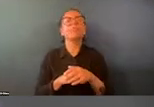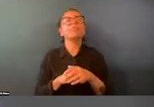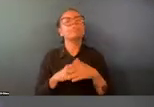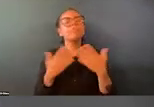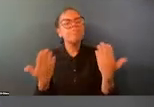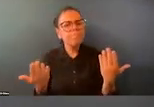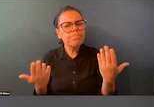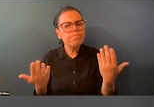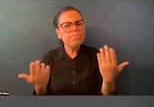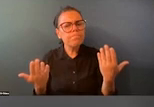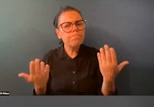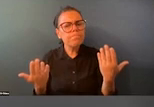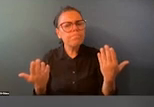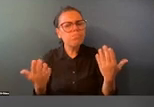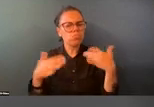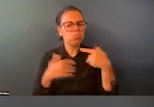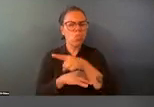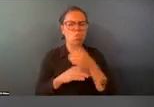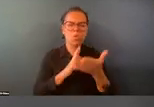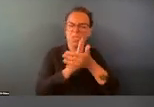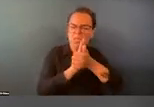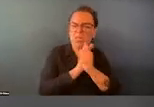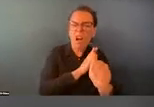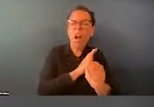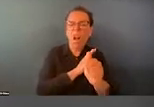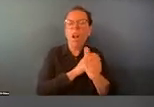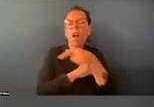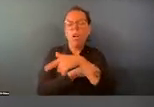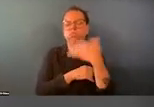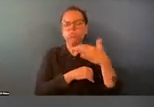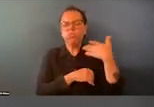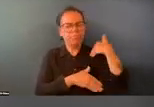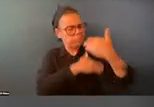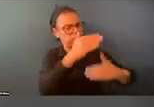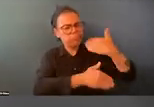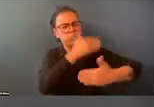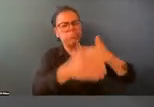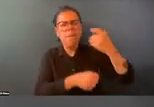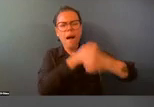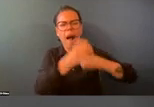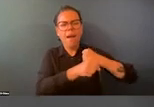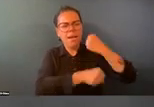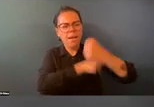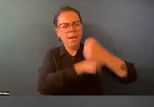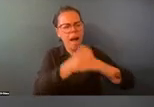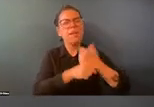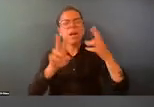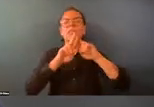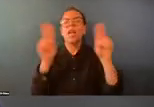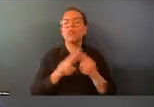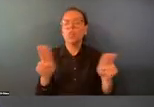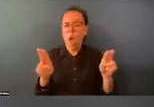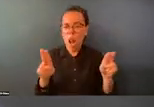is a global environmental health professional with over 7 years of experience in international health